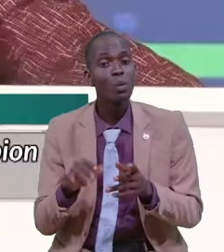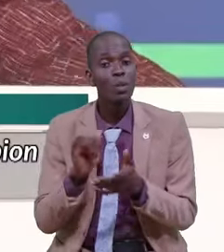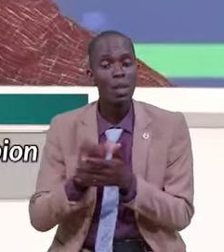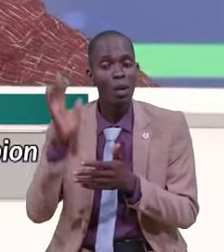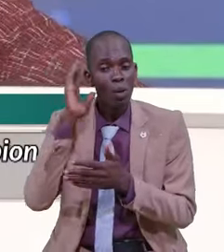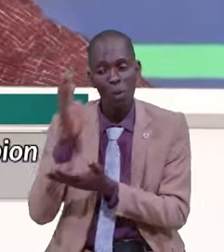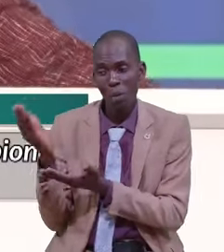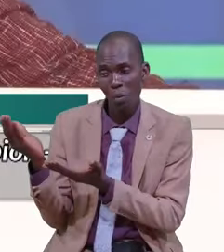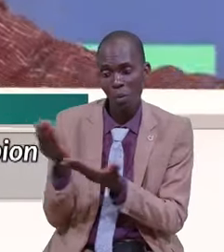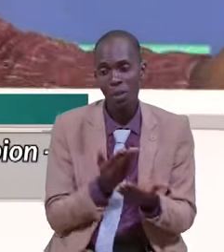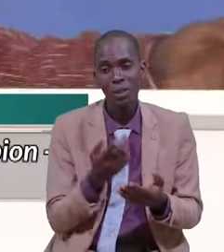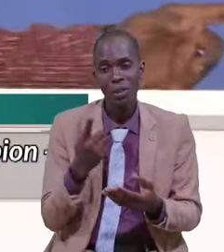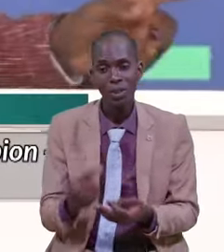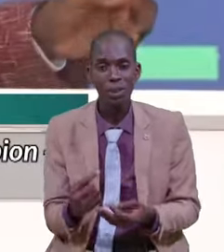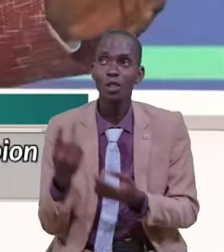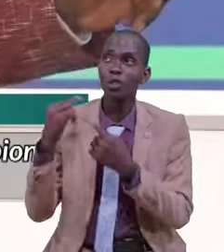Messiah.